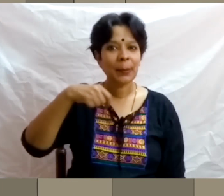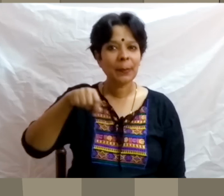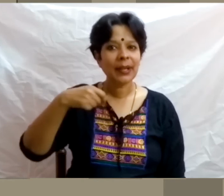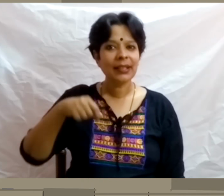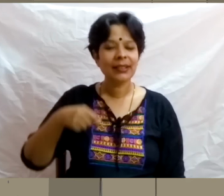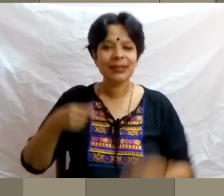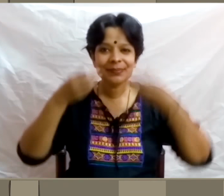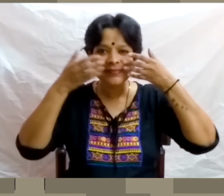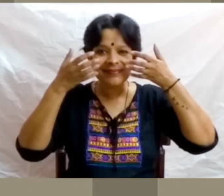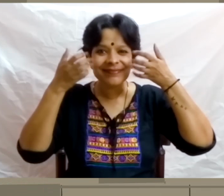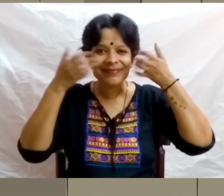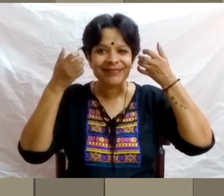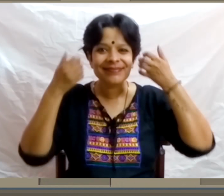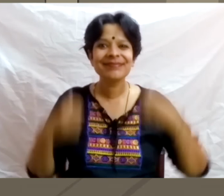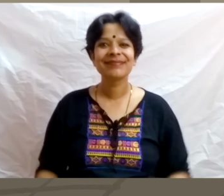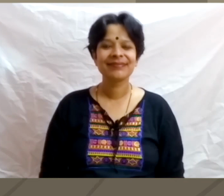Belling the cat.